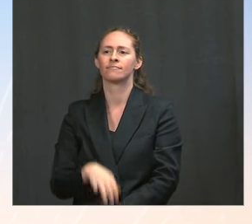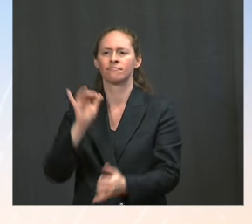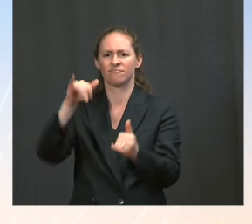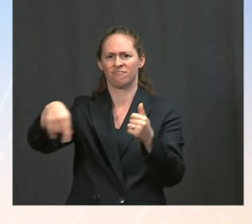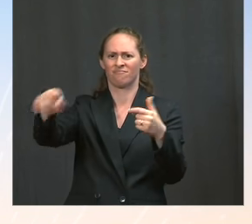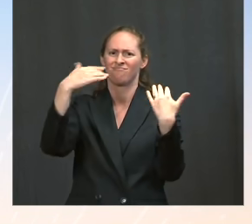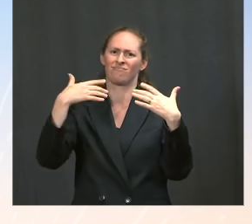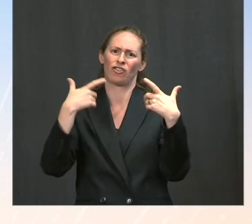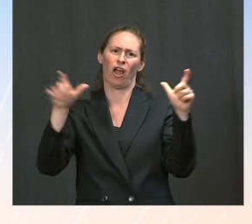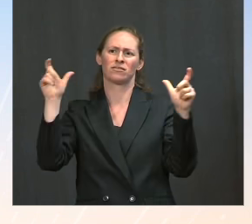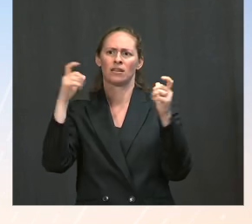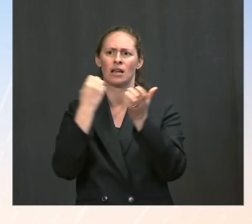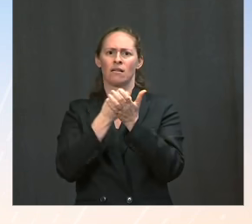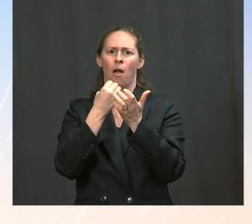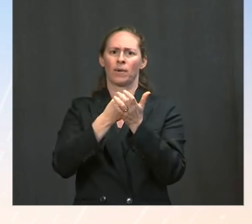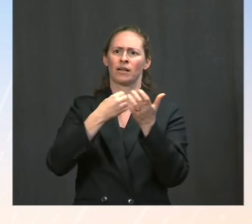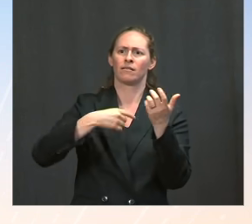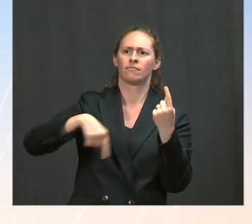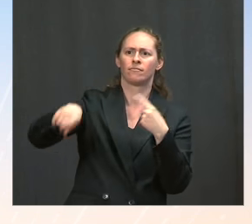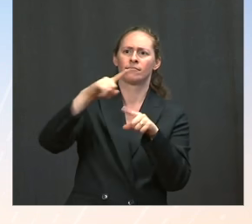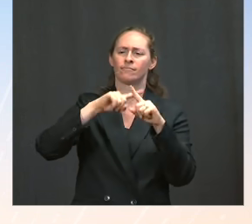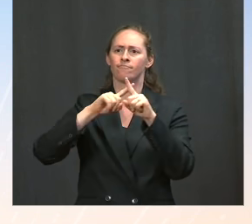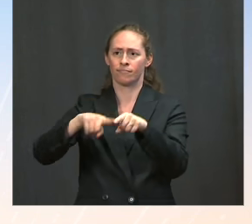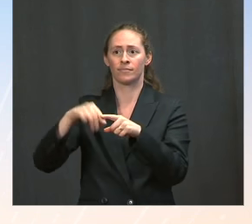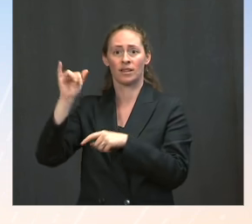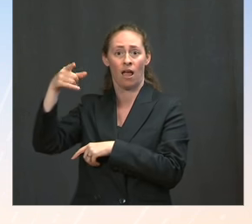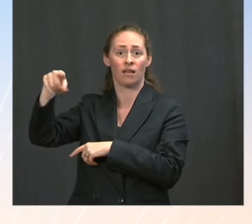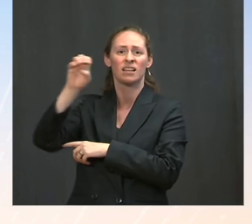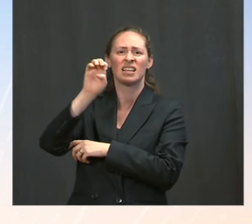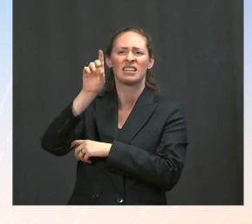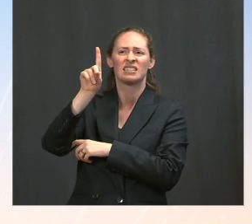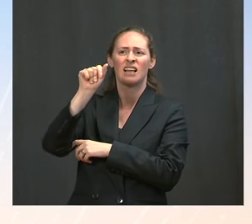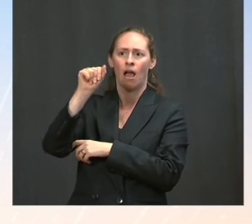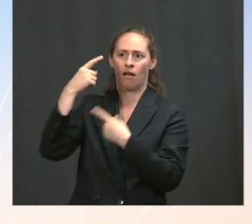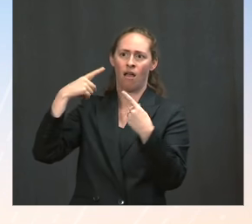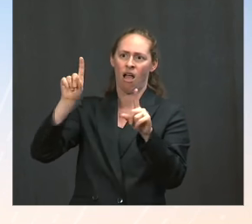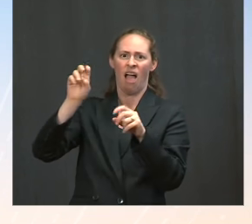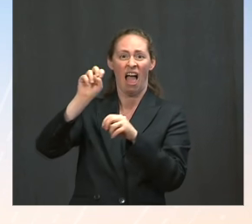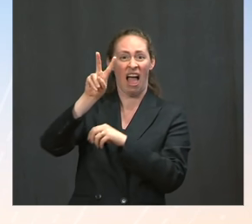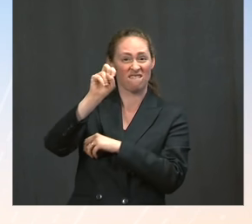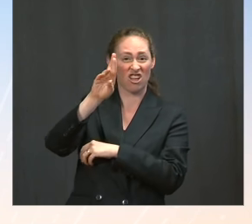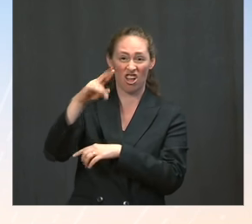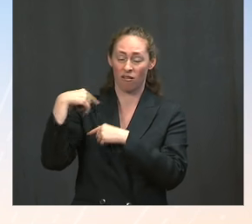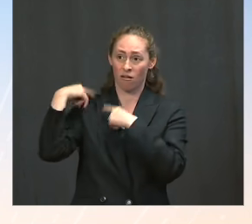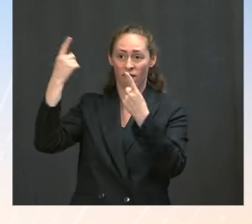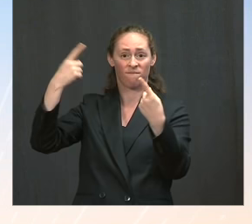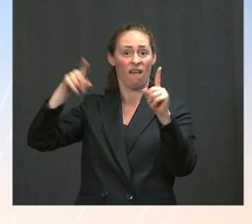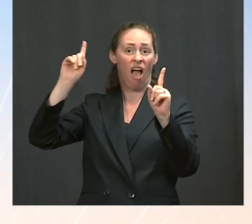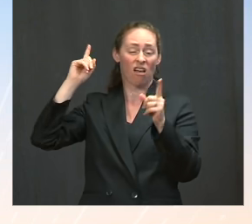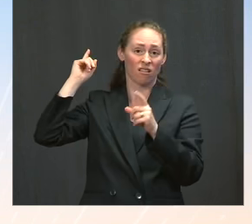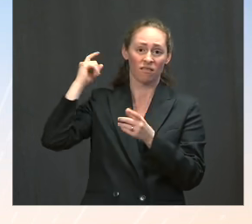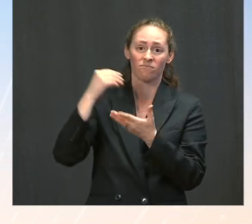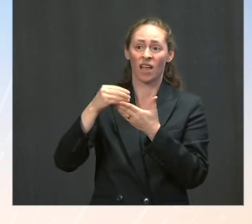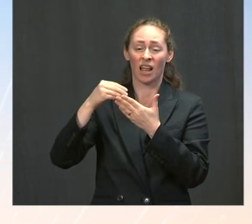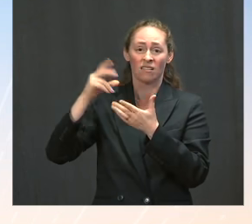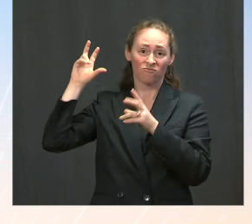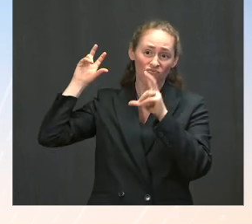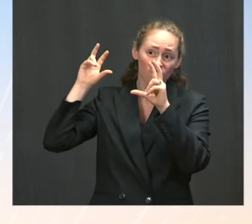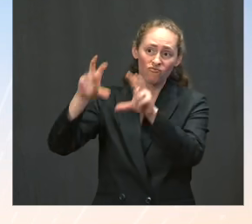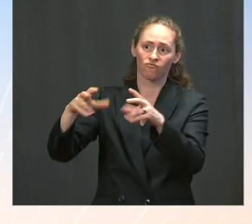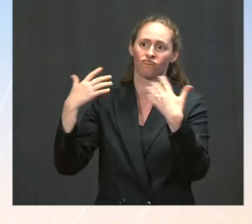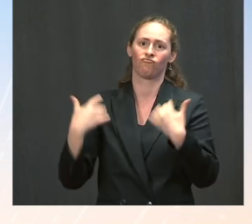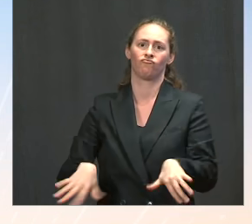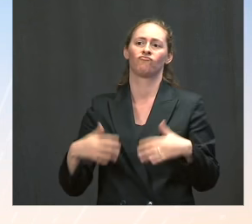made in coal communities, and we know that it will enable these communities to recover, diversify their economies, and